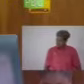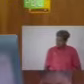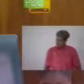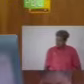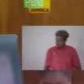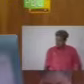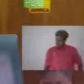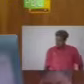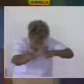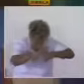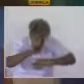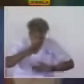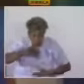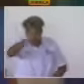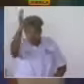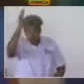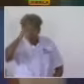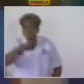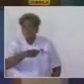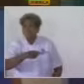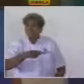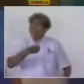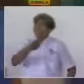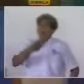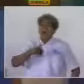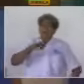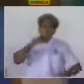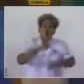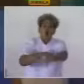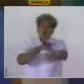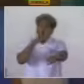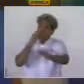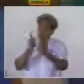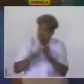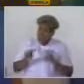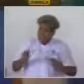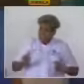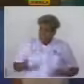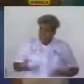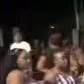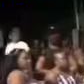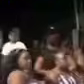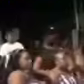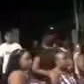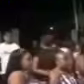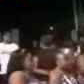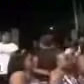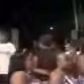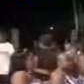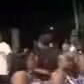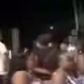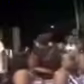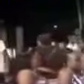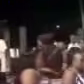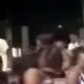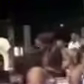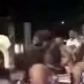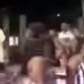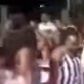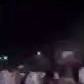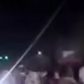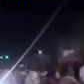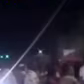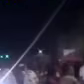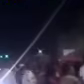being implemented. Ideas he claims have their origin with the opposition PNP. For example, entertainment